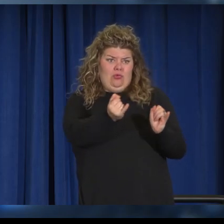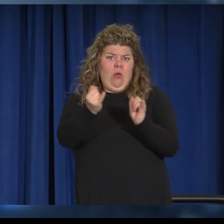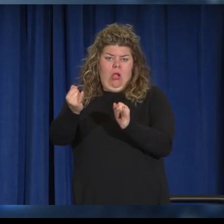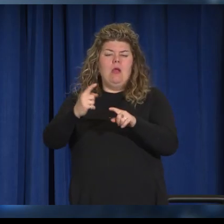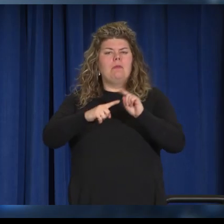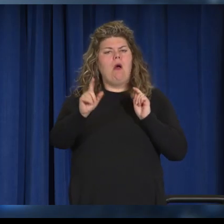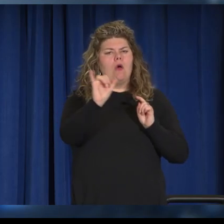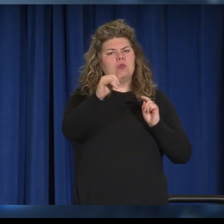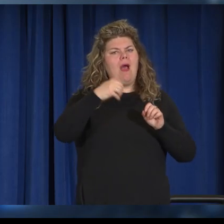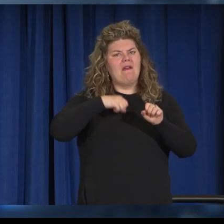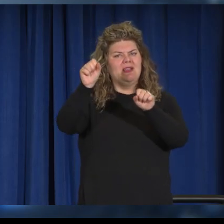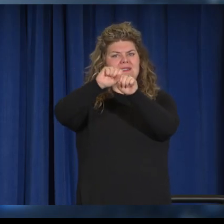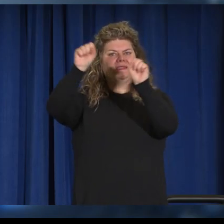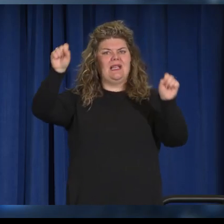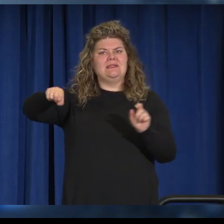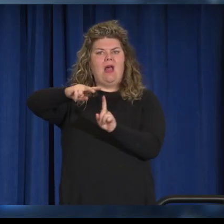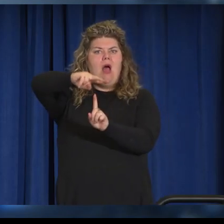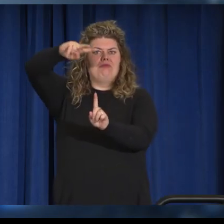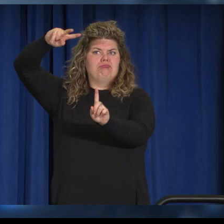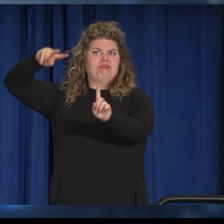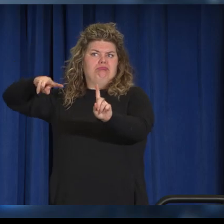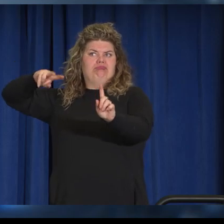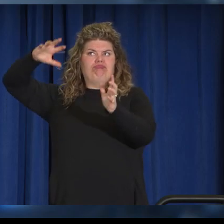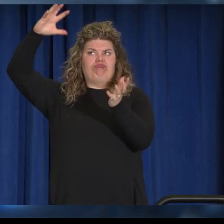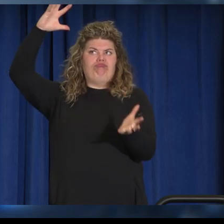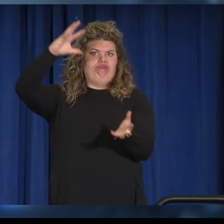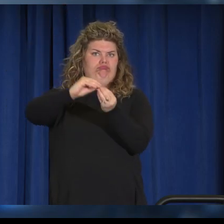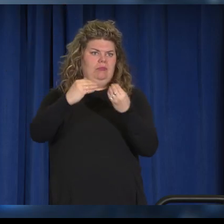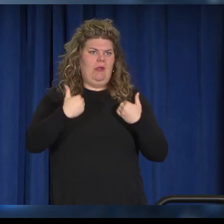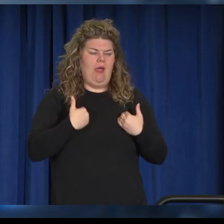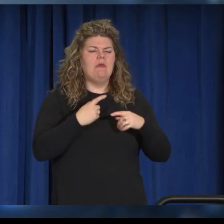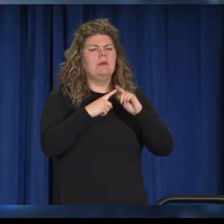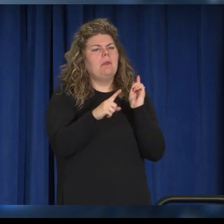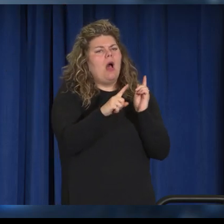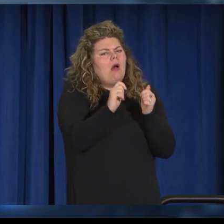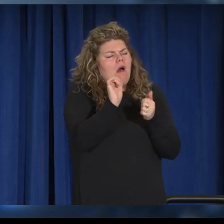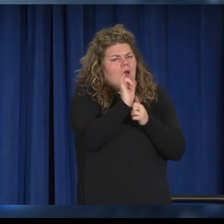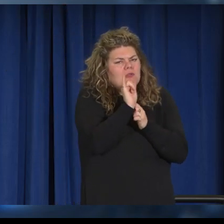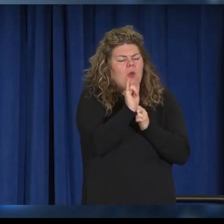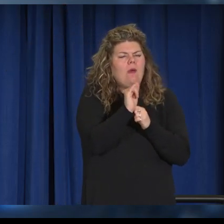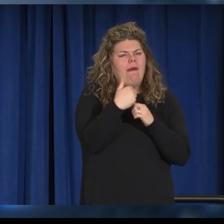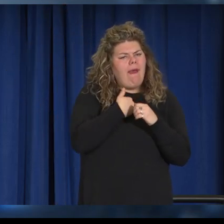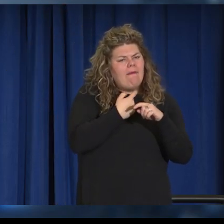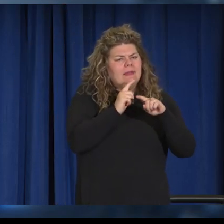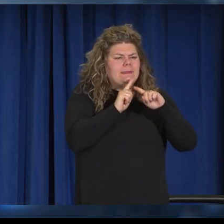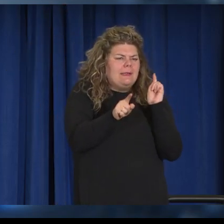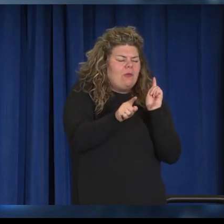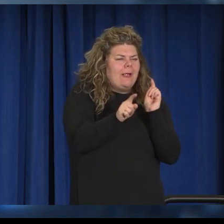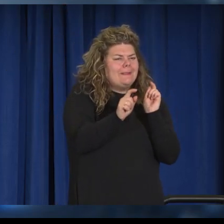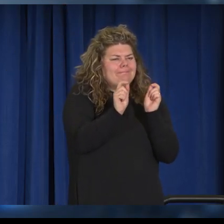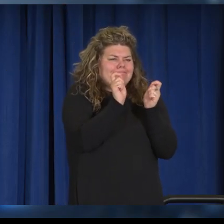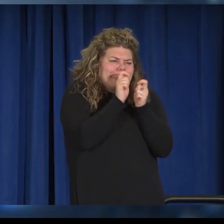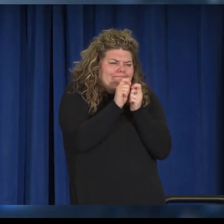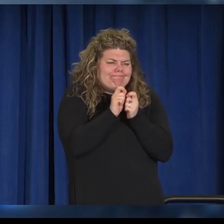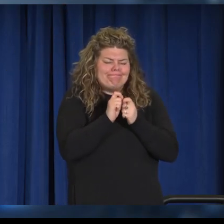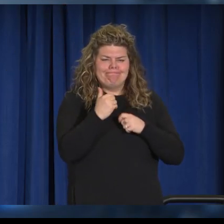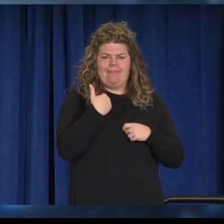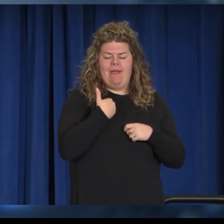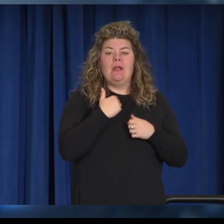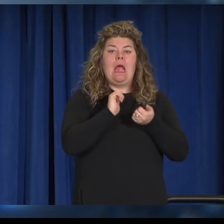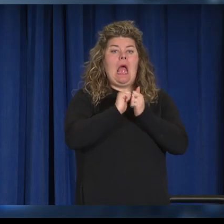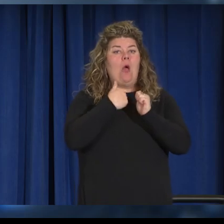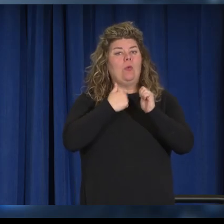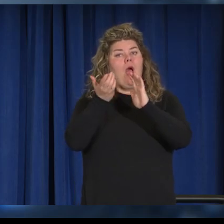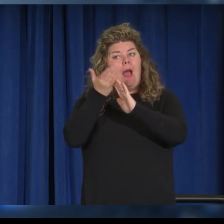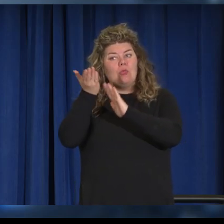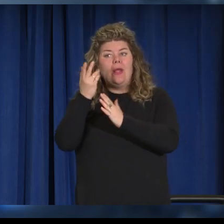to this, but much more nuanced and something that we explore within adaptive sports and fitness and how we operate our programming and choose